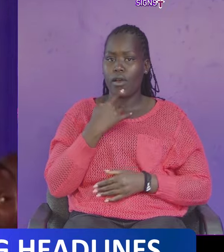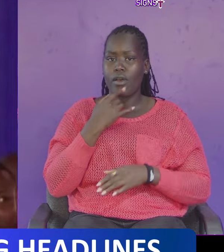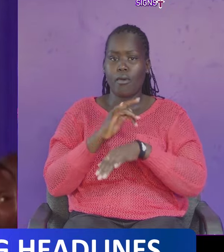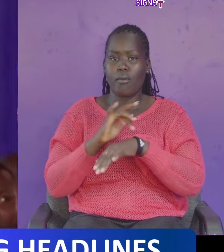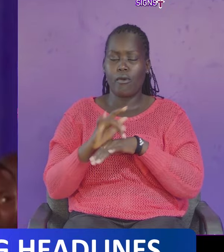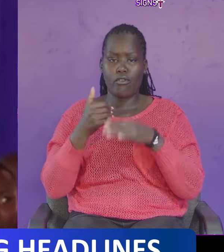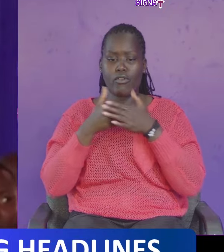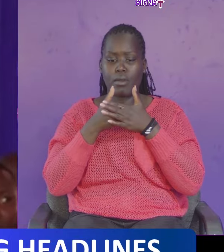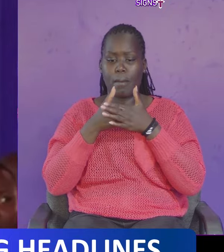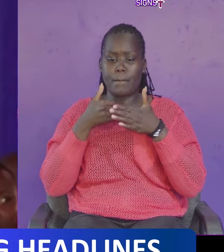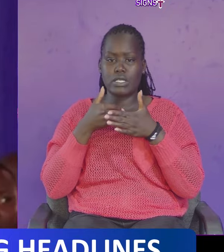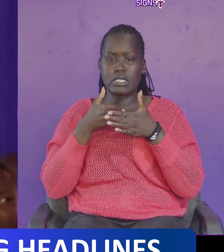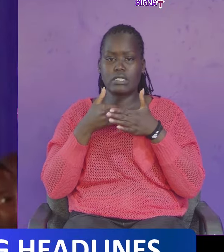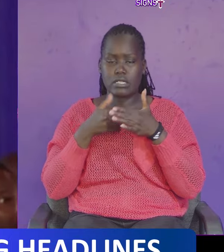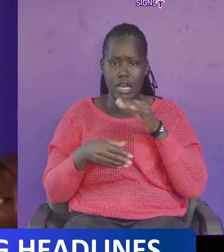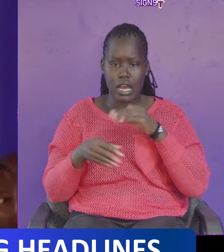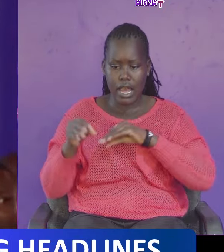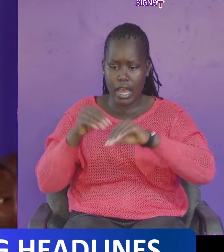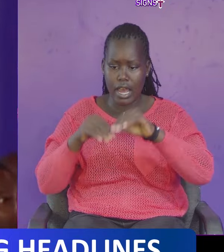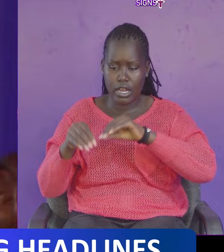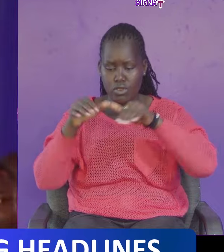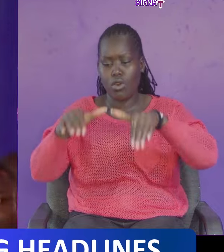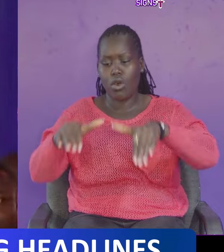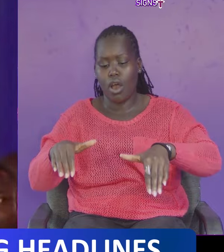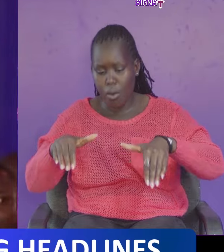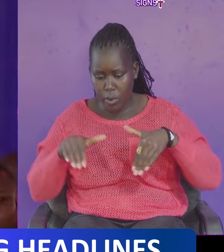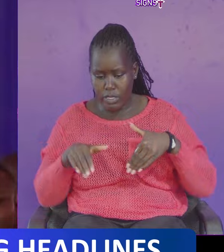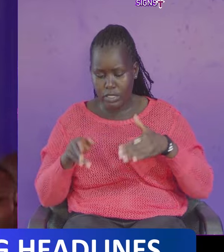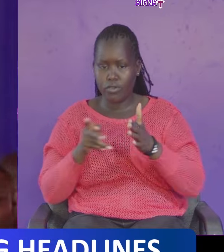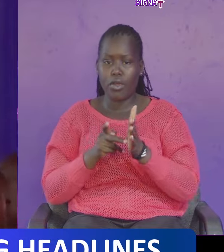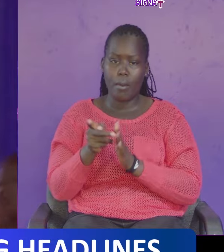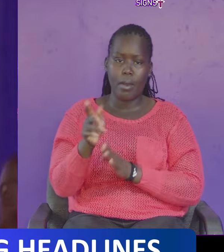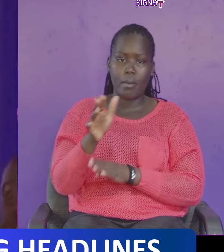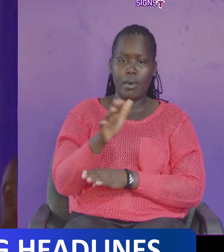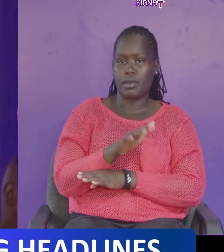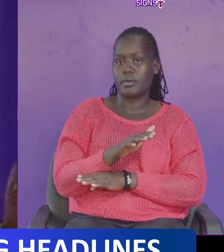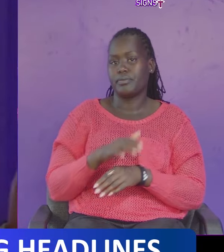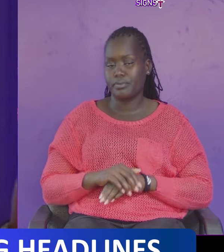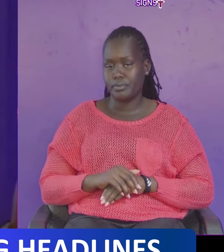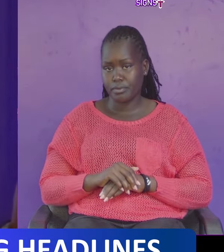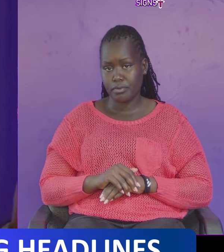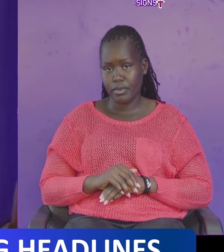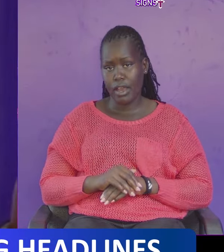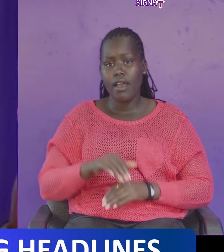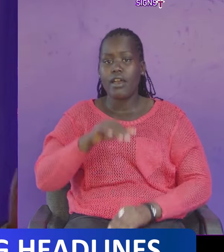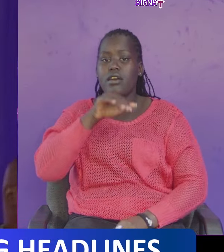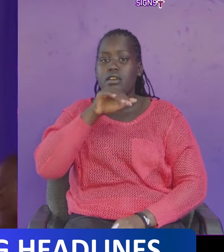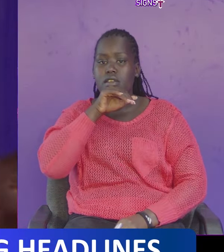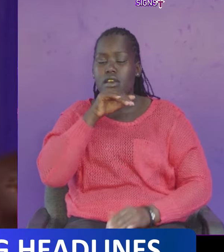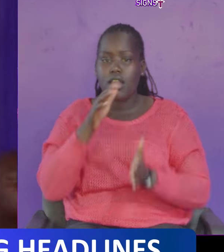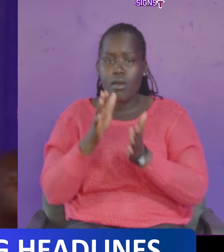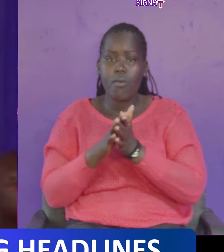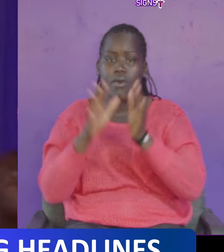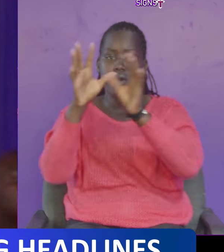are waiting, wanangoja compensation. Na baba pamoja na the president, they